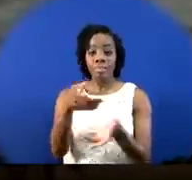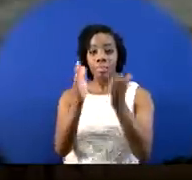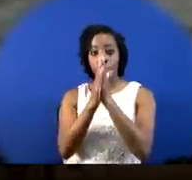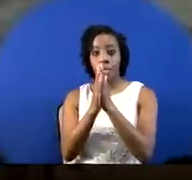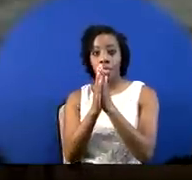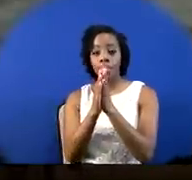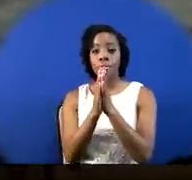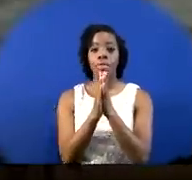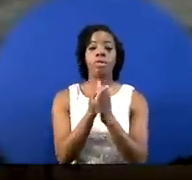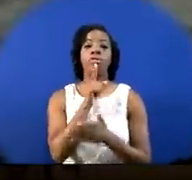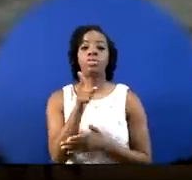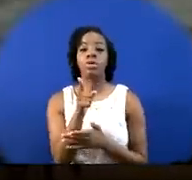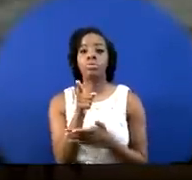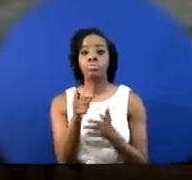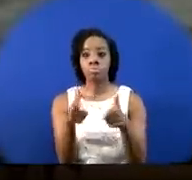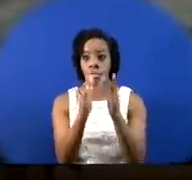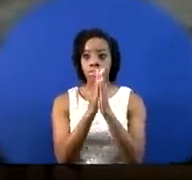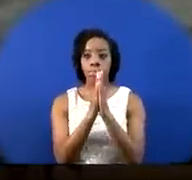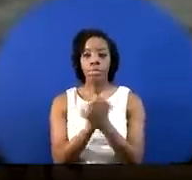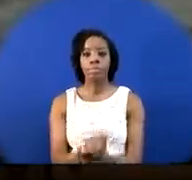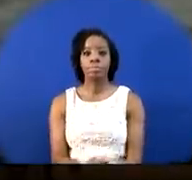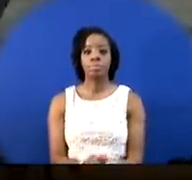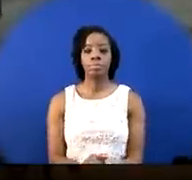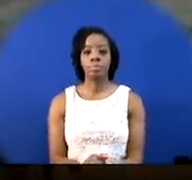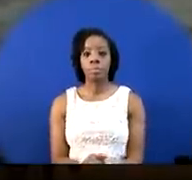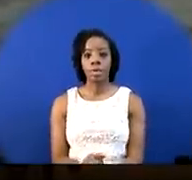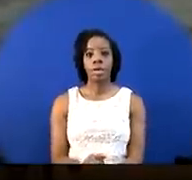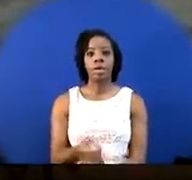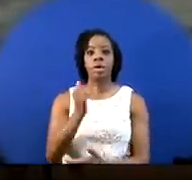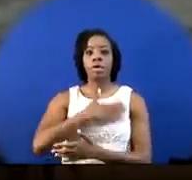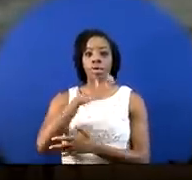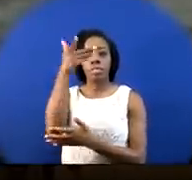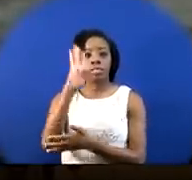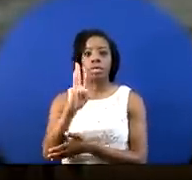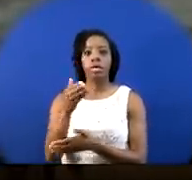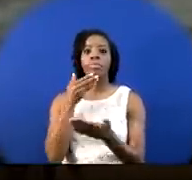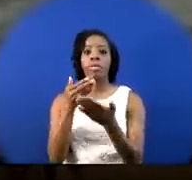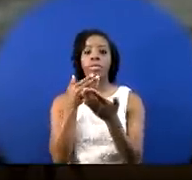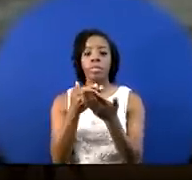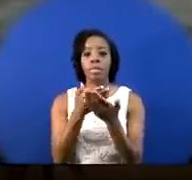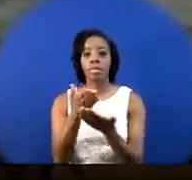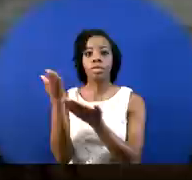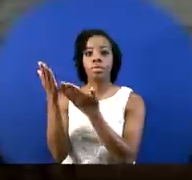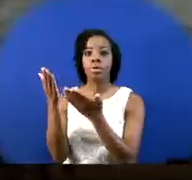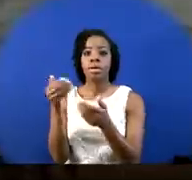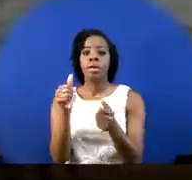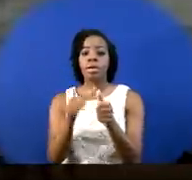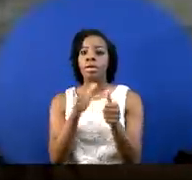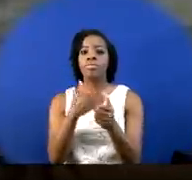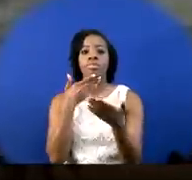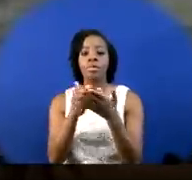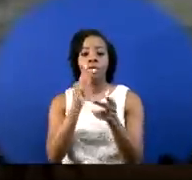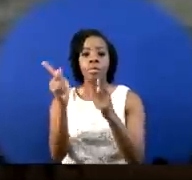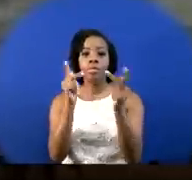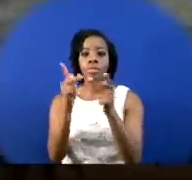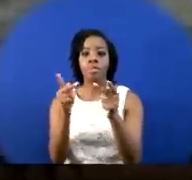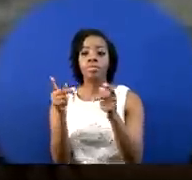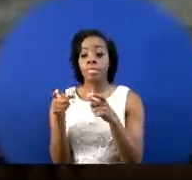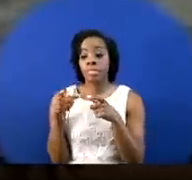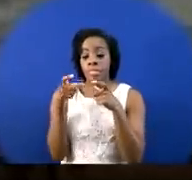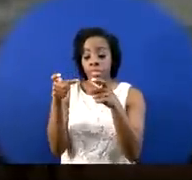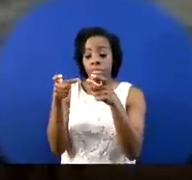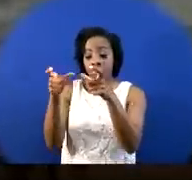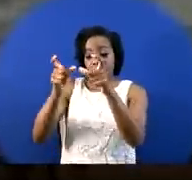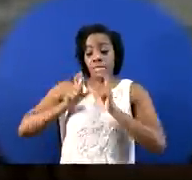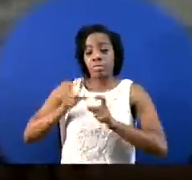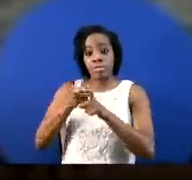Lord. So let us pray. Gracious God, we give you thanks that every good and perfect gift has come from you. And now